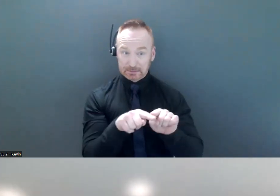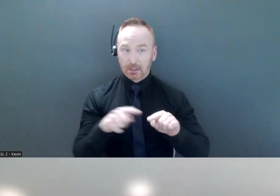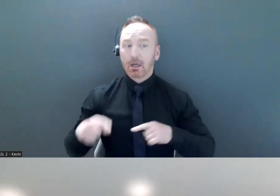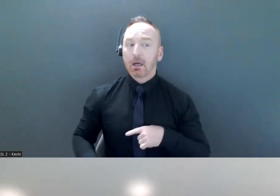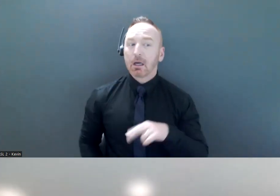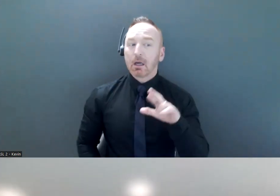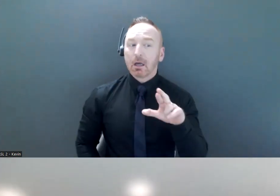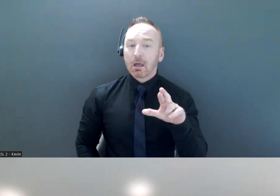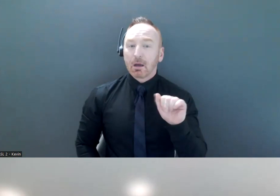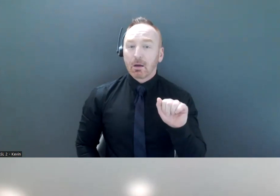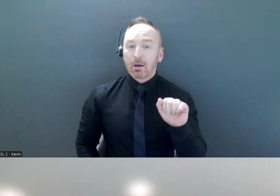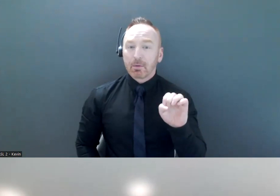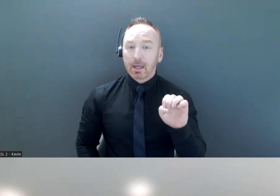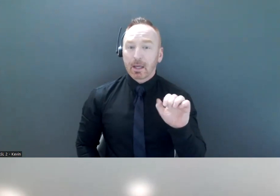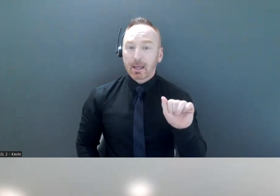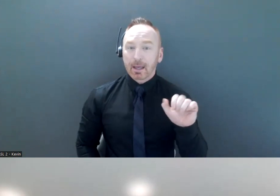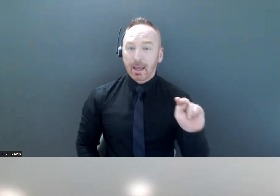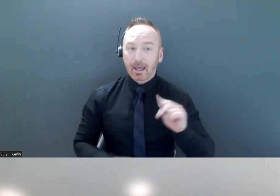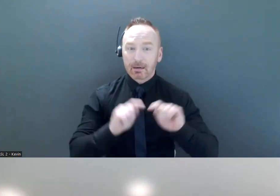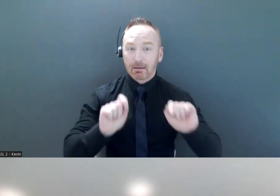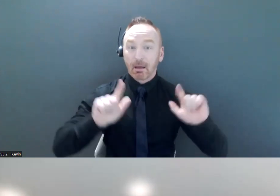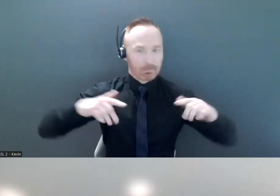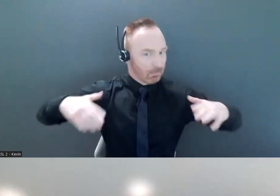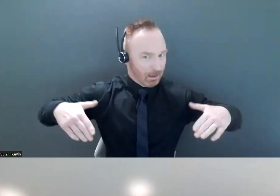there. Thought I hit share screen. Let me,